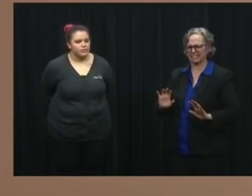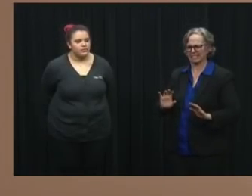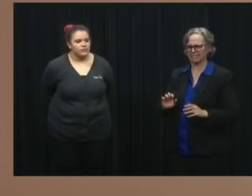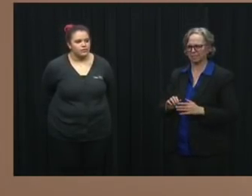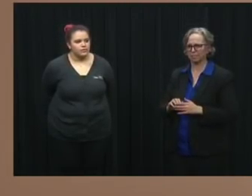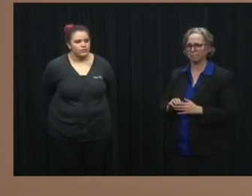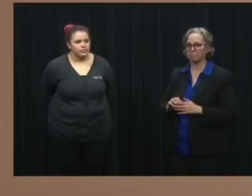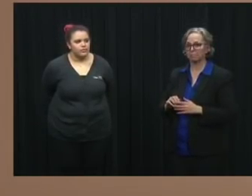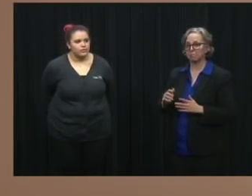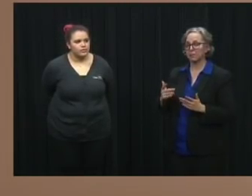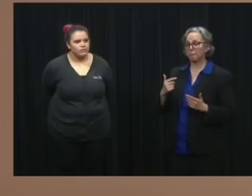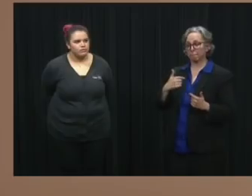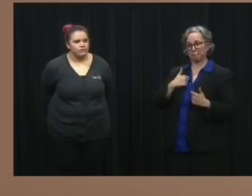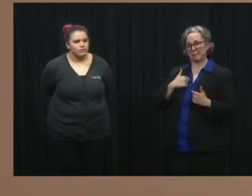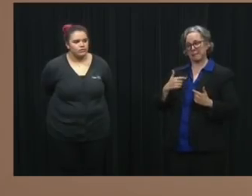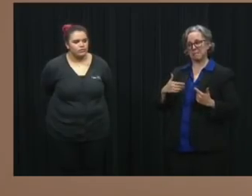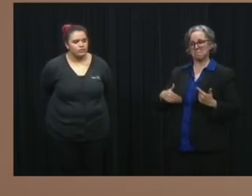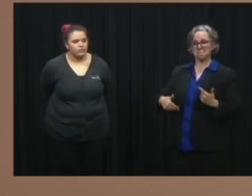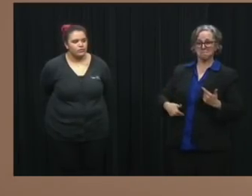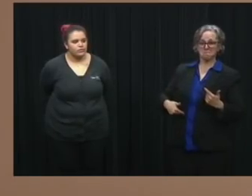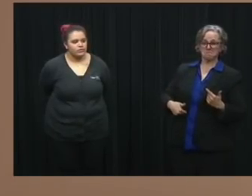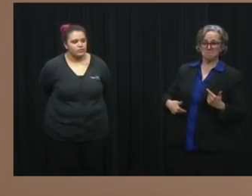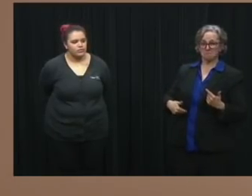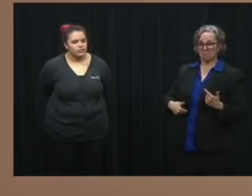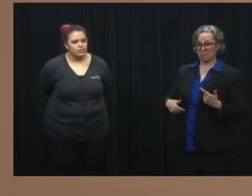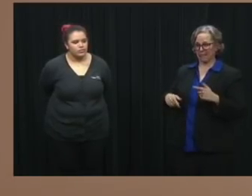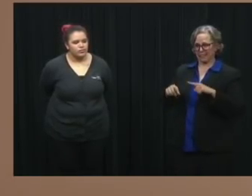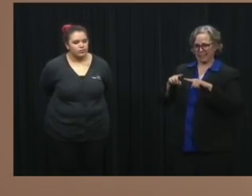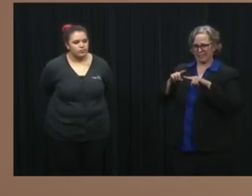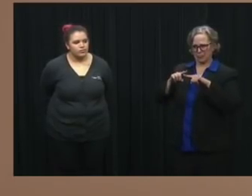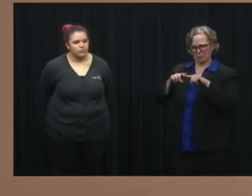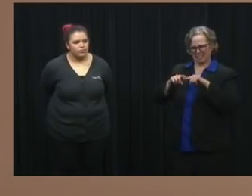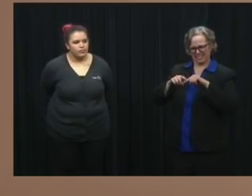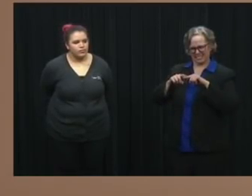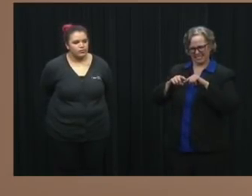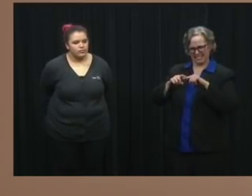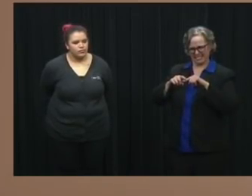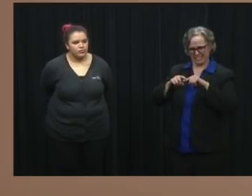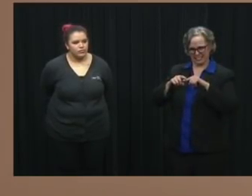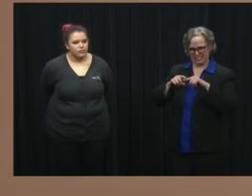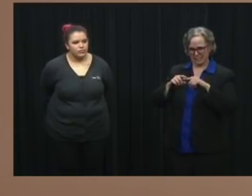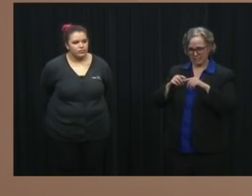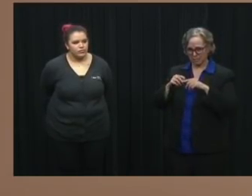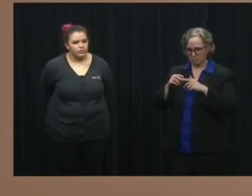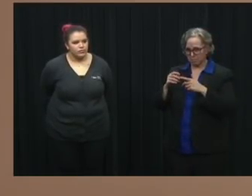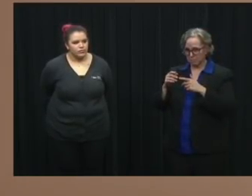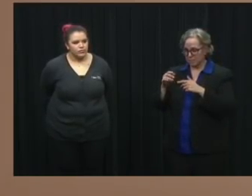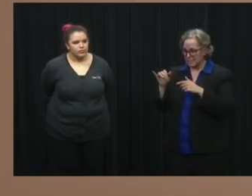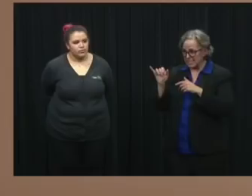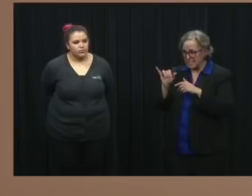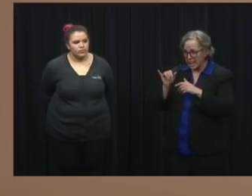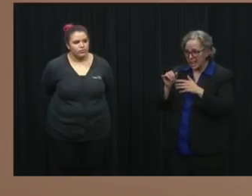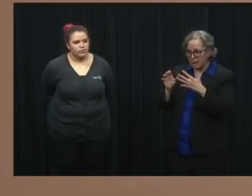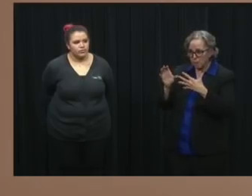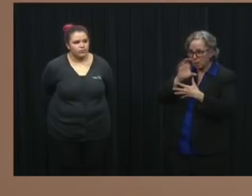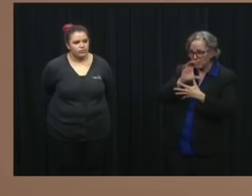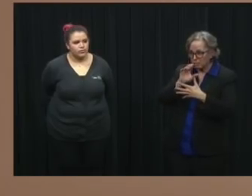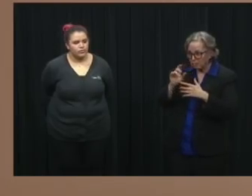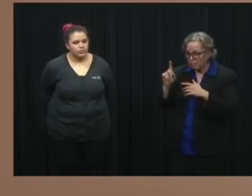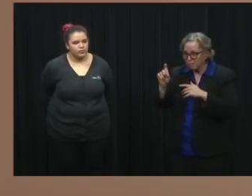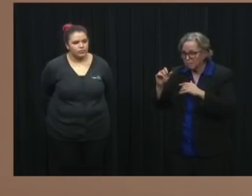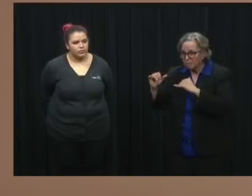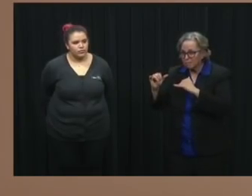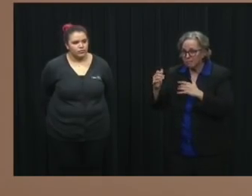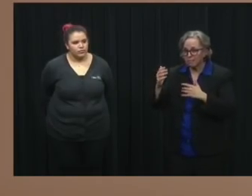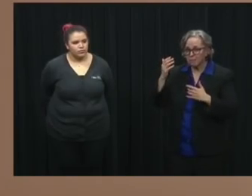really depends. It would really depend on, are they using the same sort of criteria we are? We know that all states have scarce resources